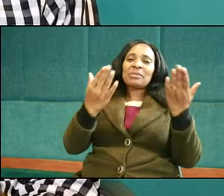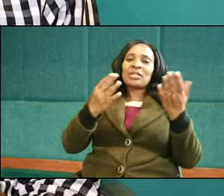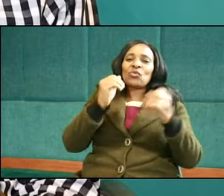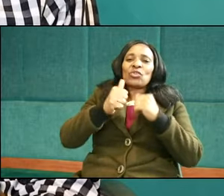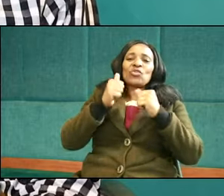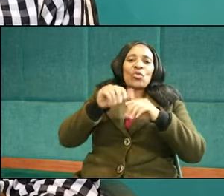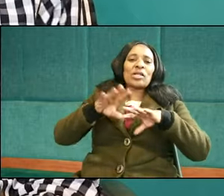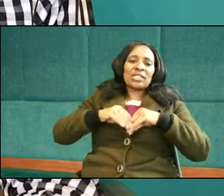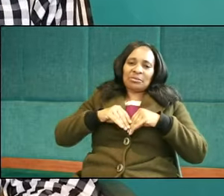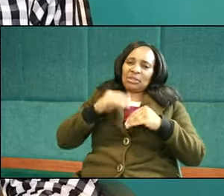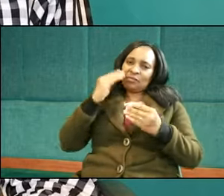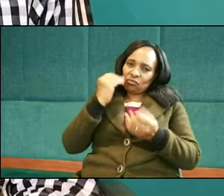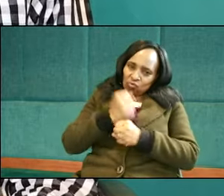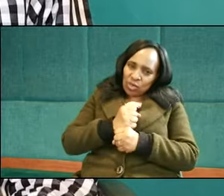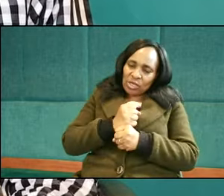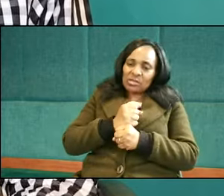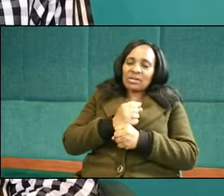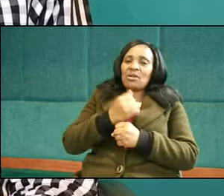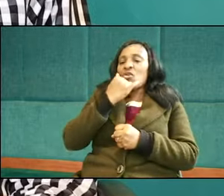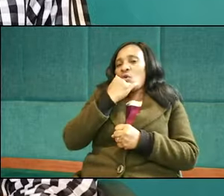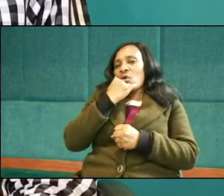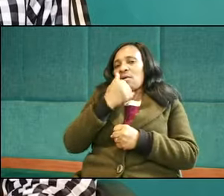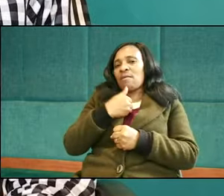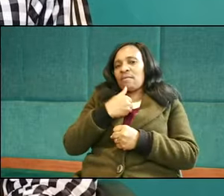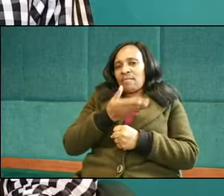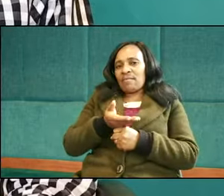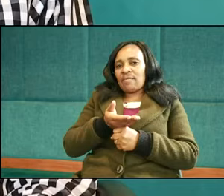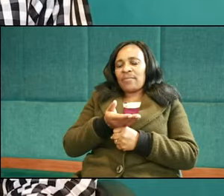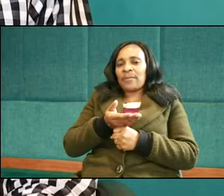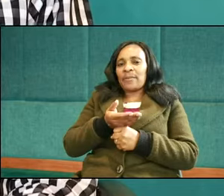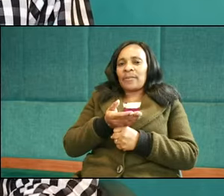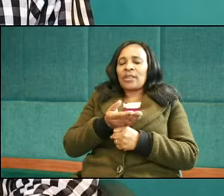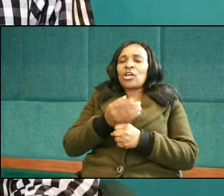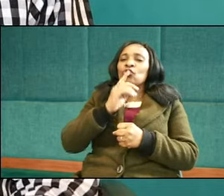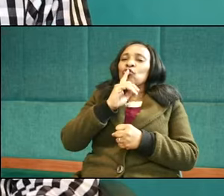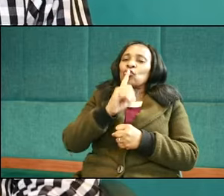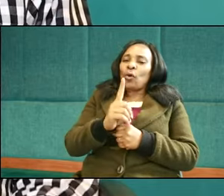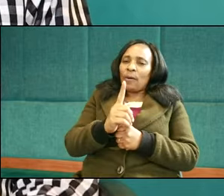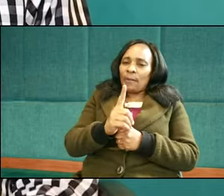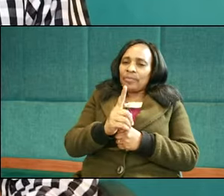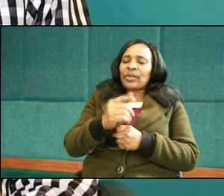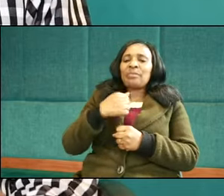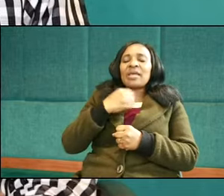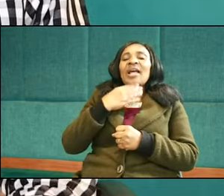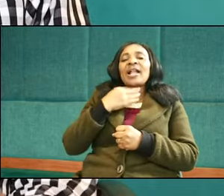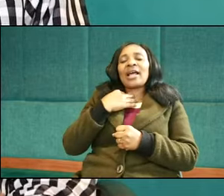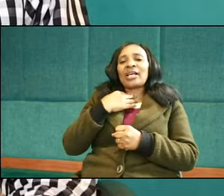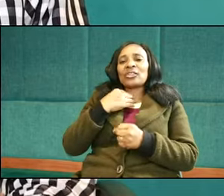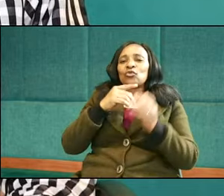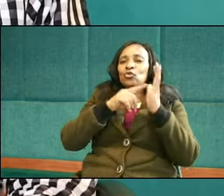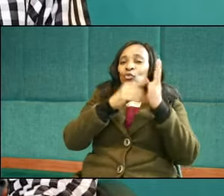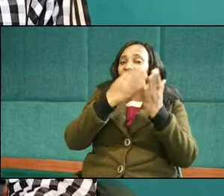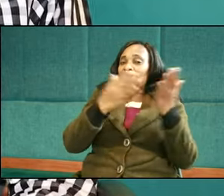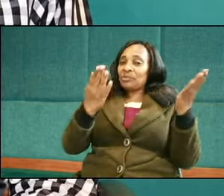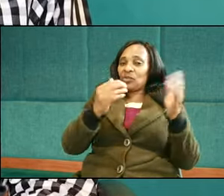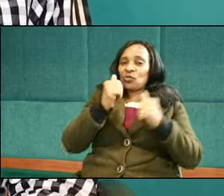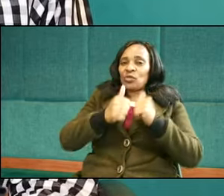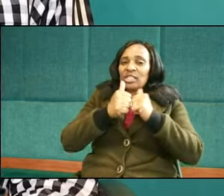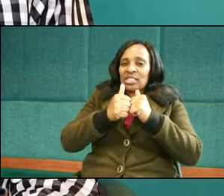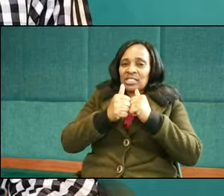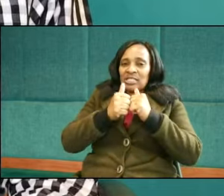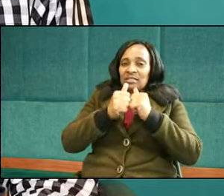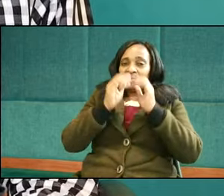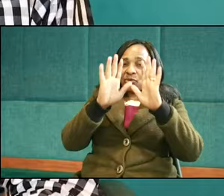acknowledge is wrong in the first place. Right. So I'd like to highlight something that is important,